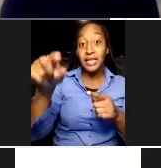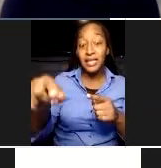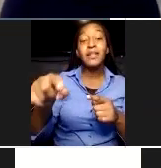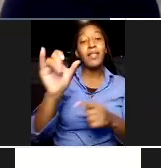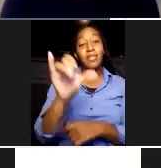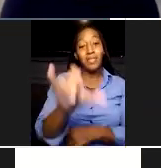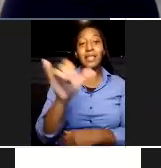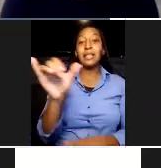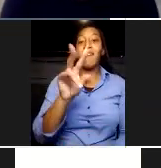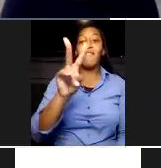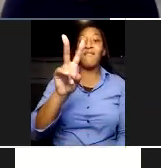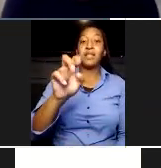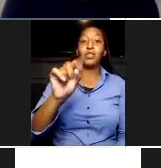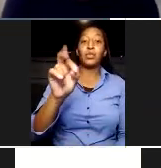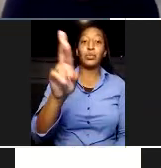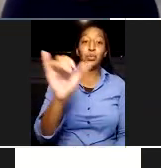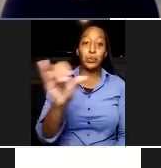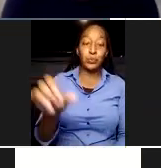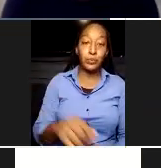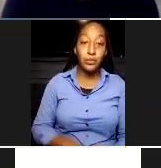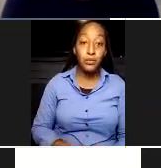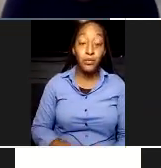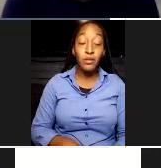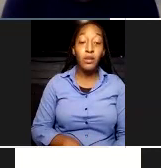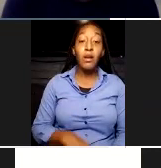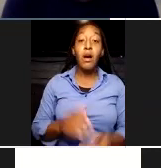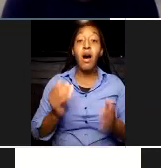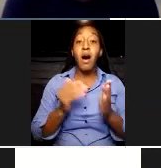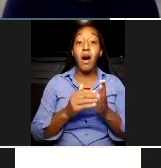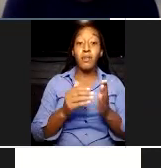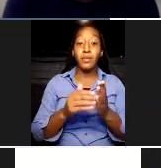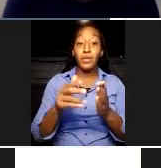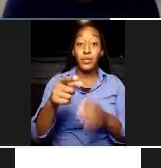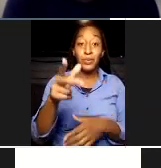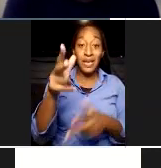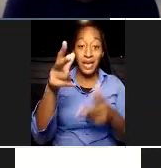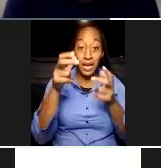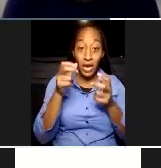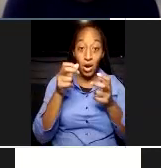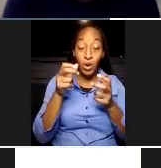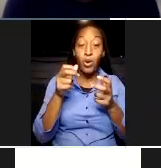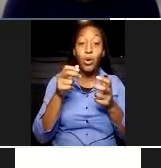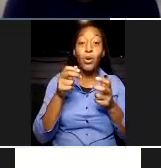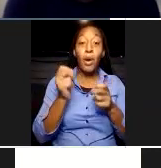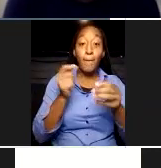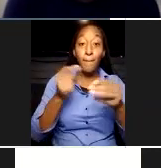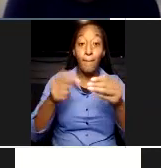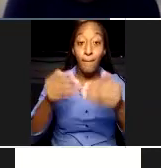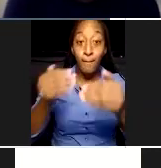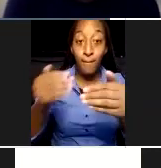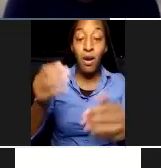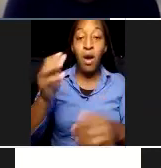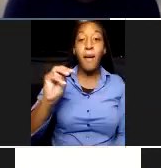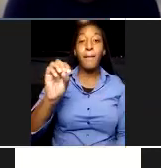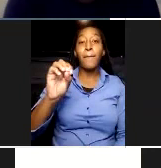just referred to as momentum, but be clear, even though it doesn't, if you see it referred to as